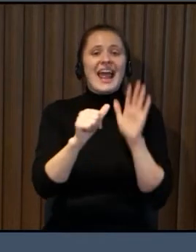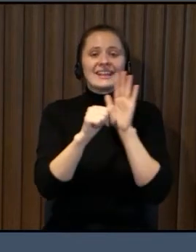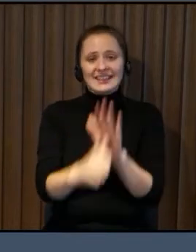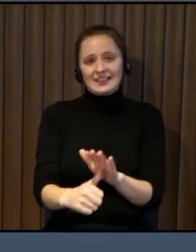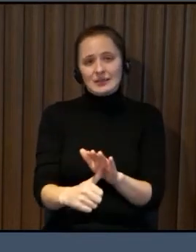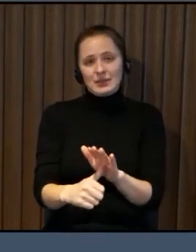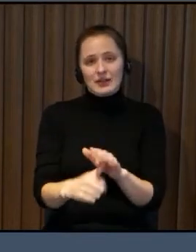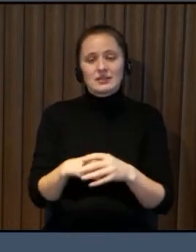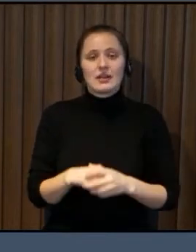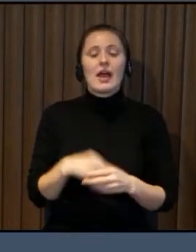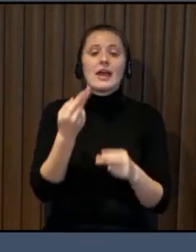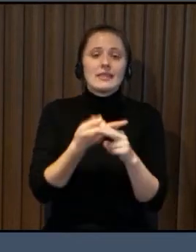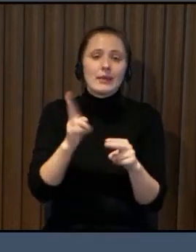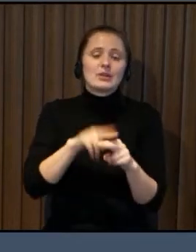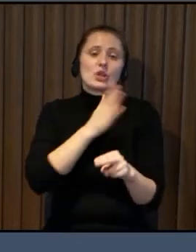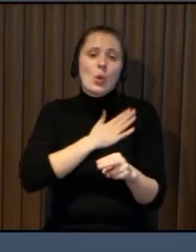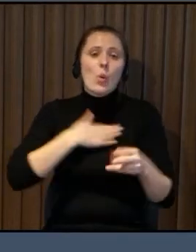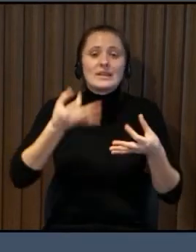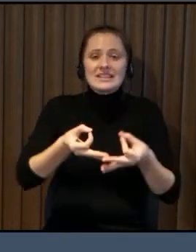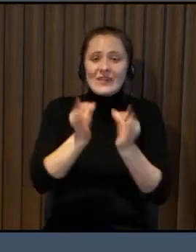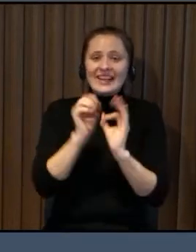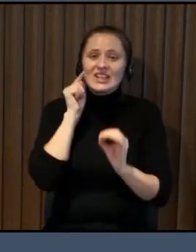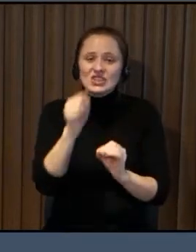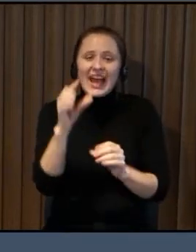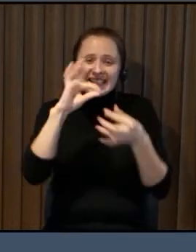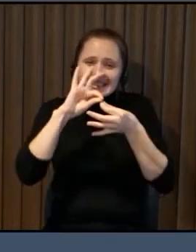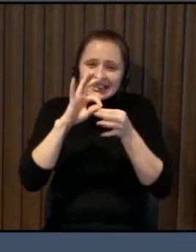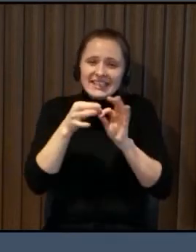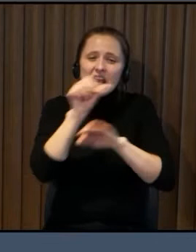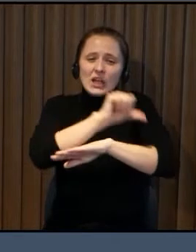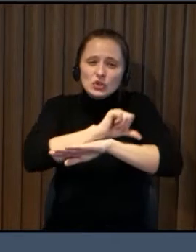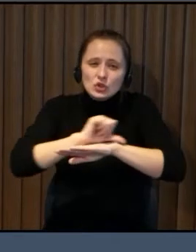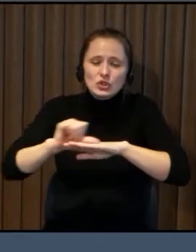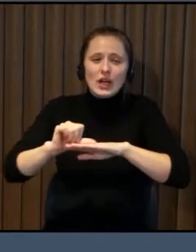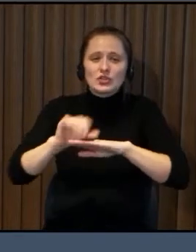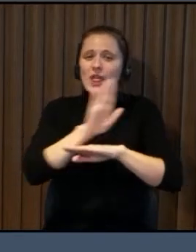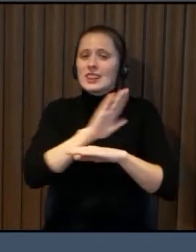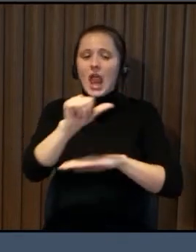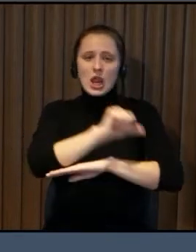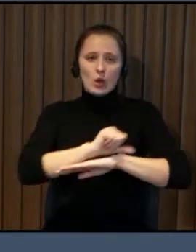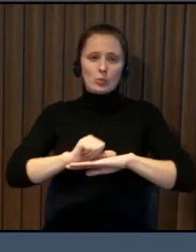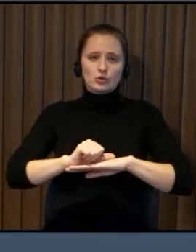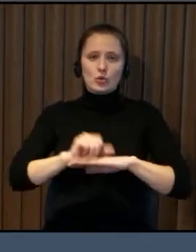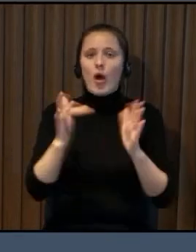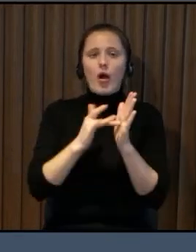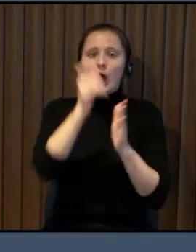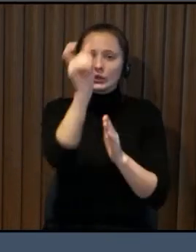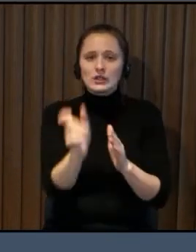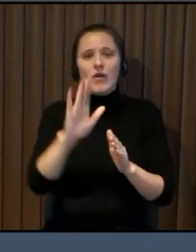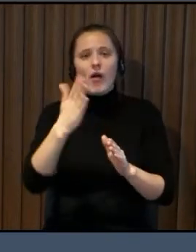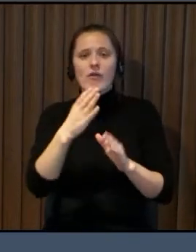problems, issues, cannot receive this digital service. And so this is a discrimination by